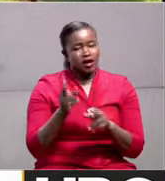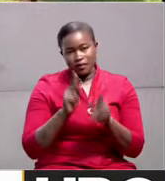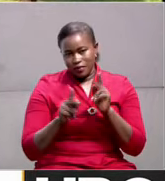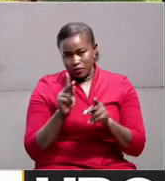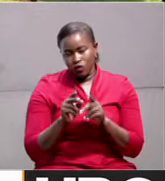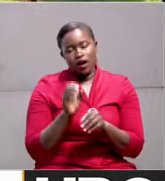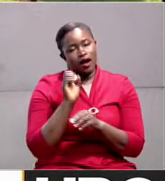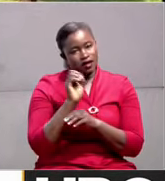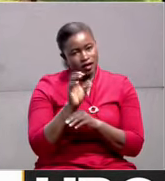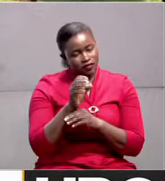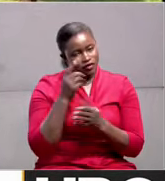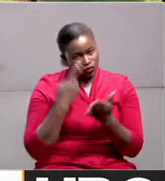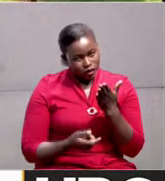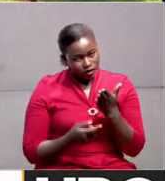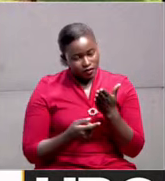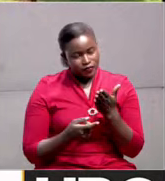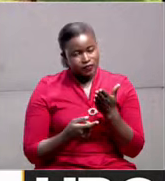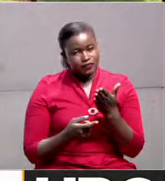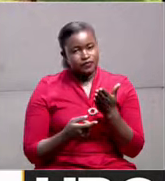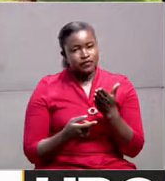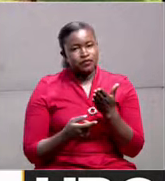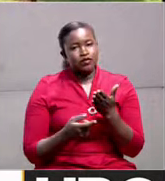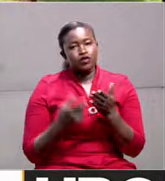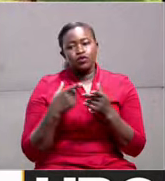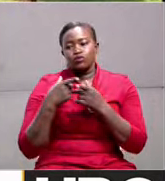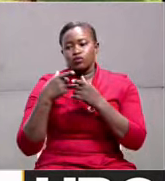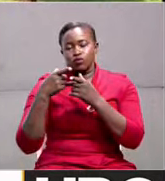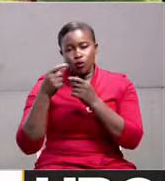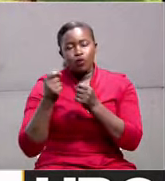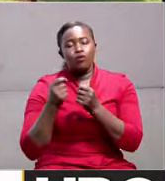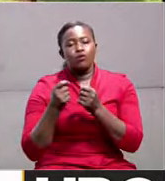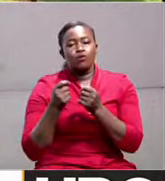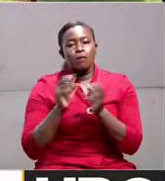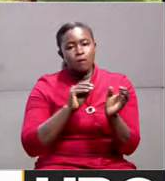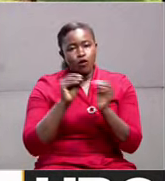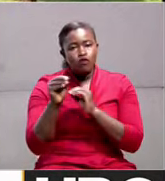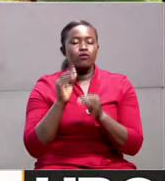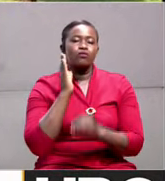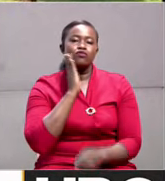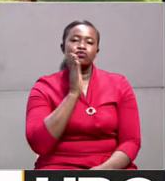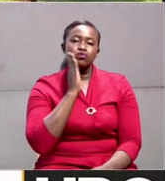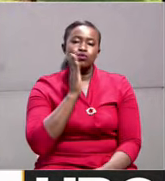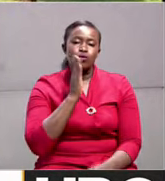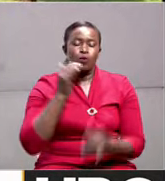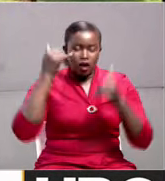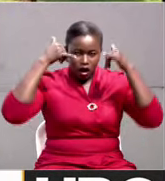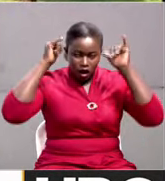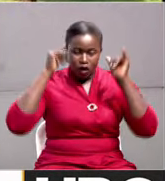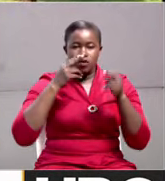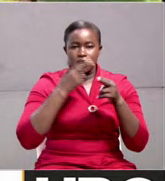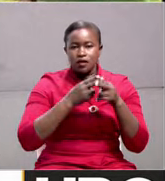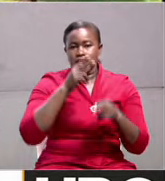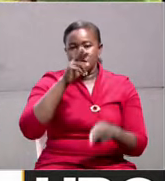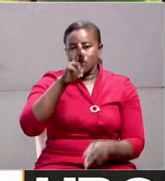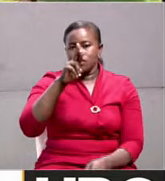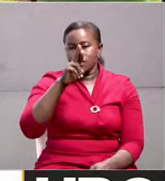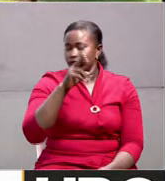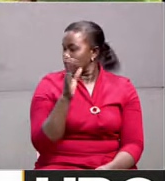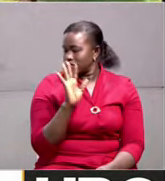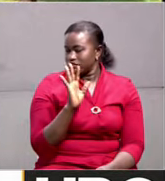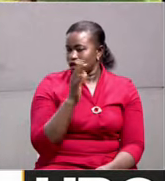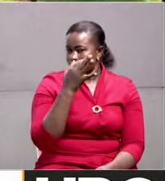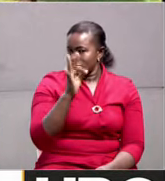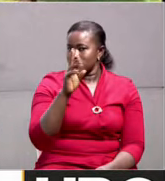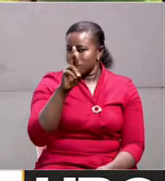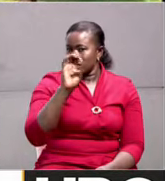was go to the Frisians. Go to the Frisians. Go to